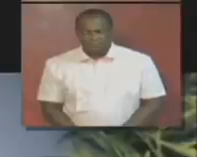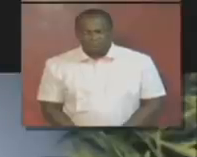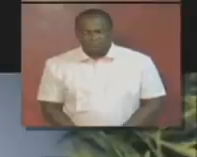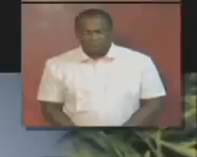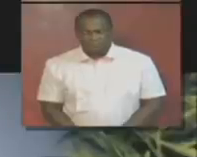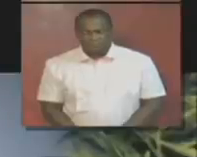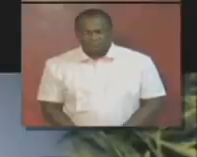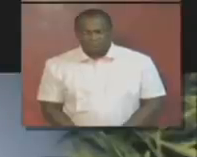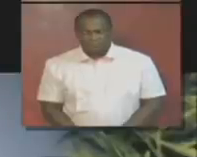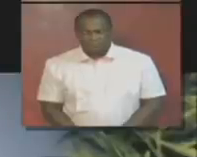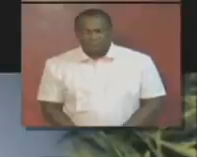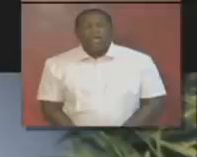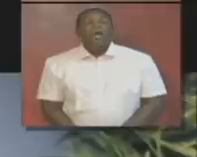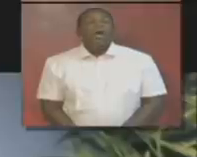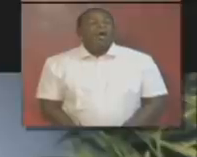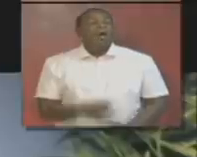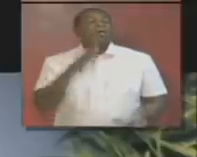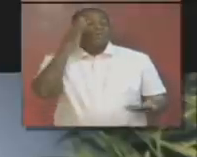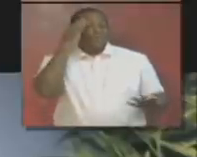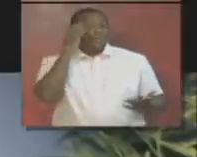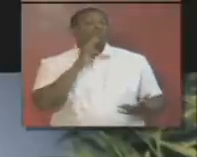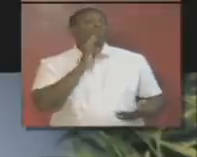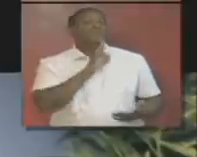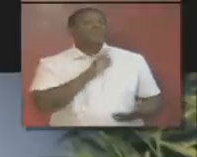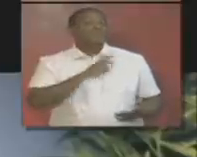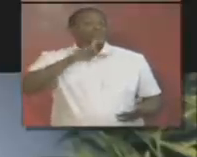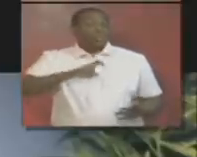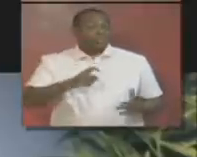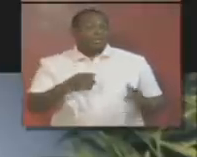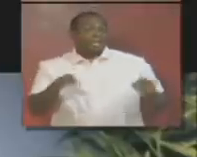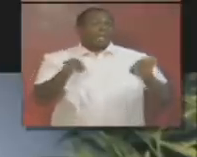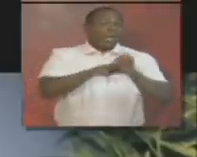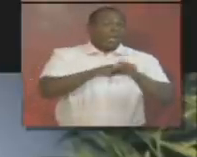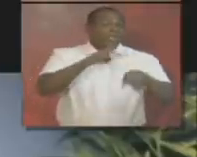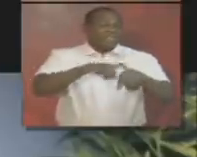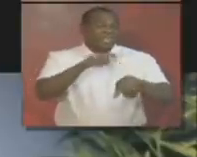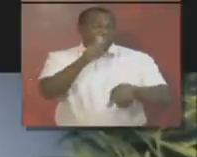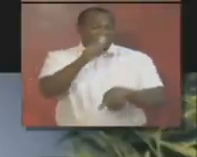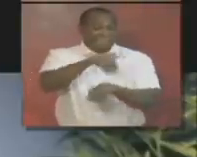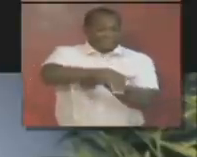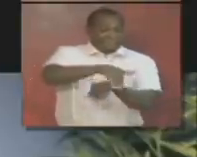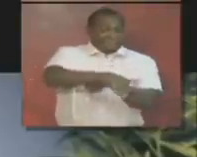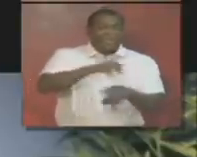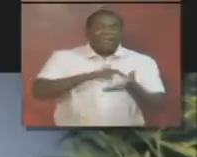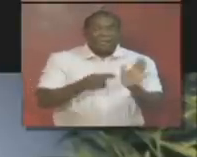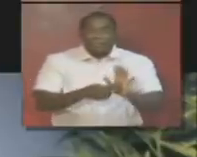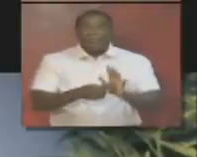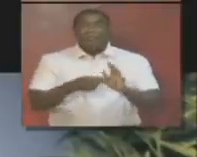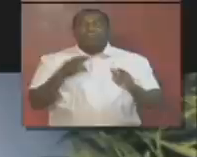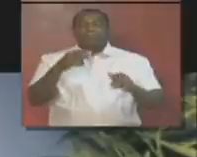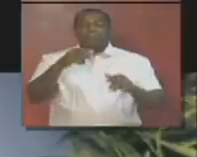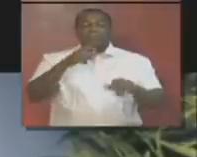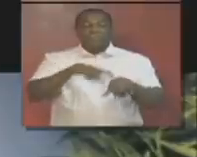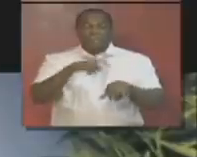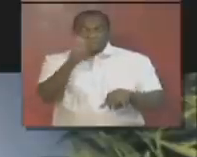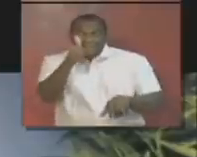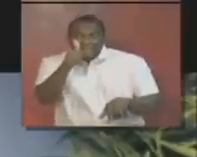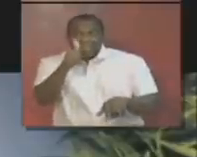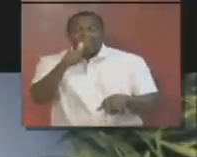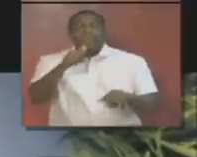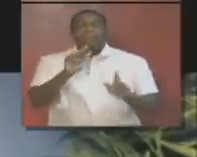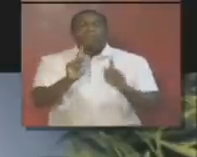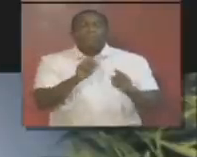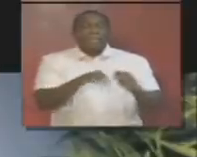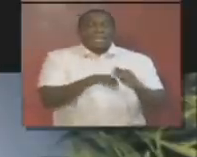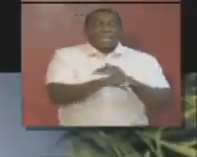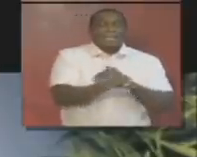of the restaurants, that is, customers from the restaurants, not exactly staff, but should all customers be gone by